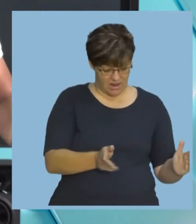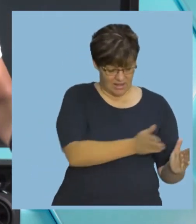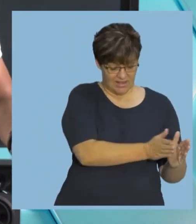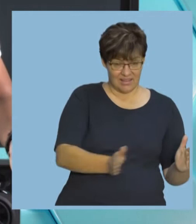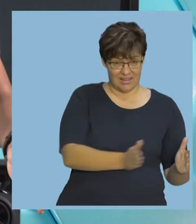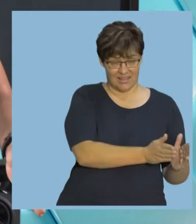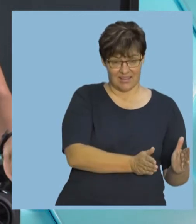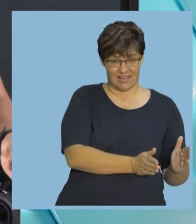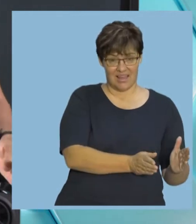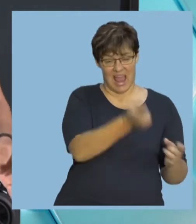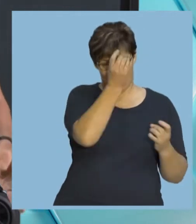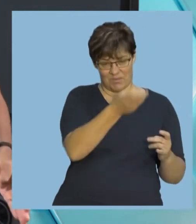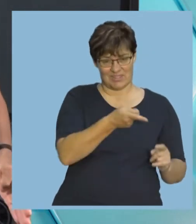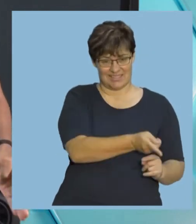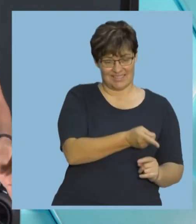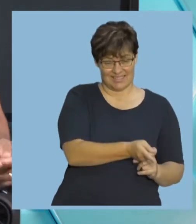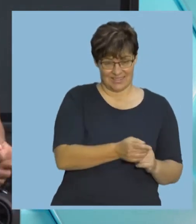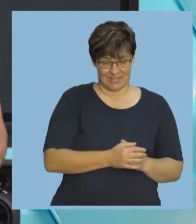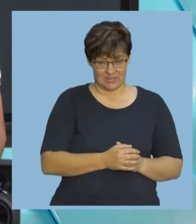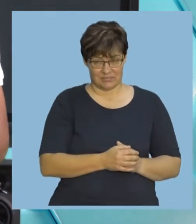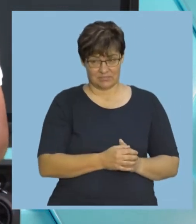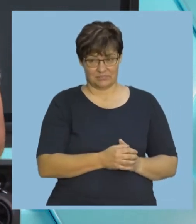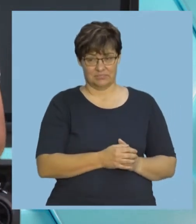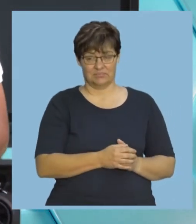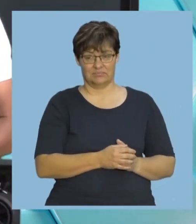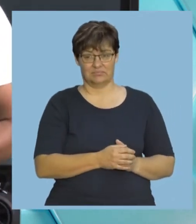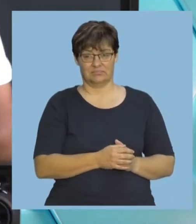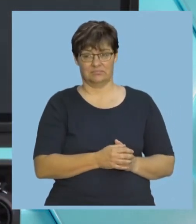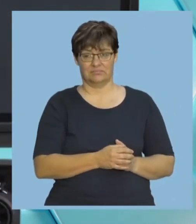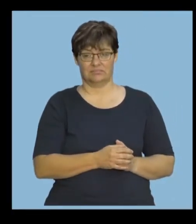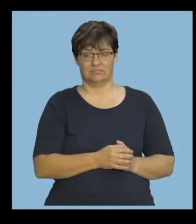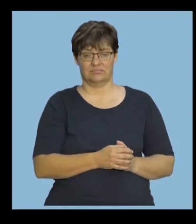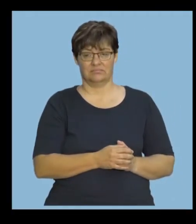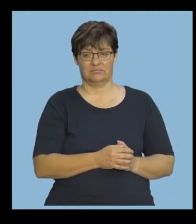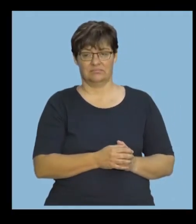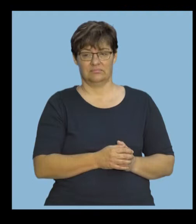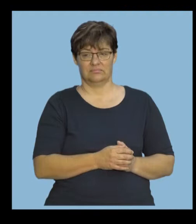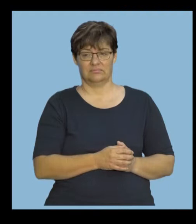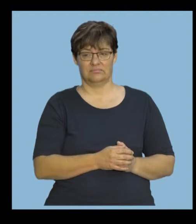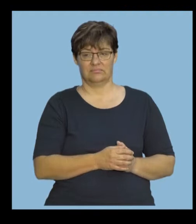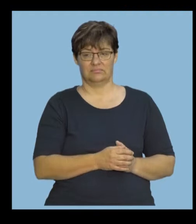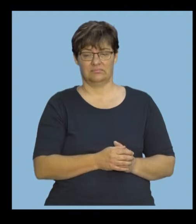find the data point there. Okay.